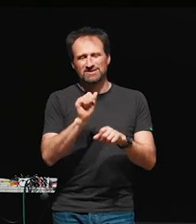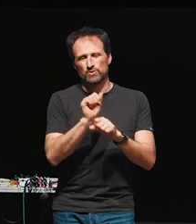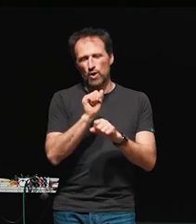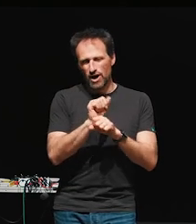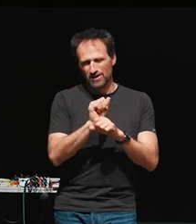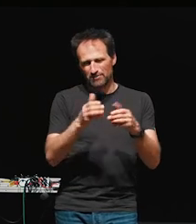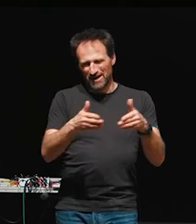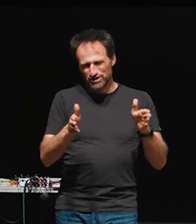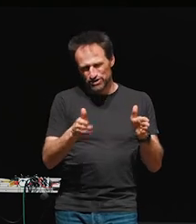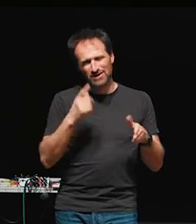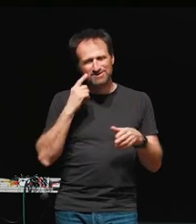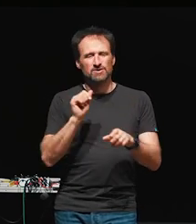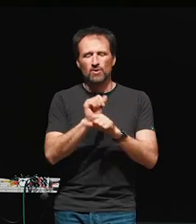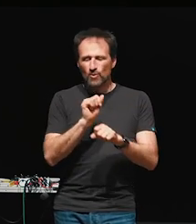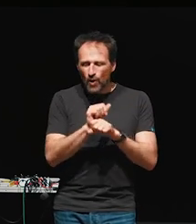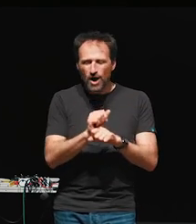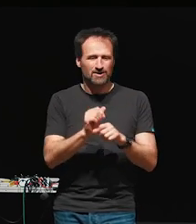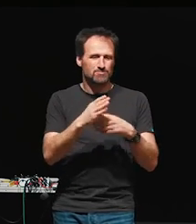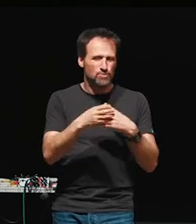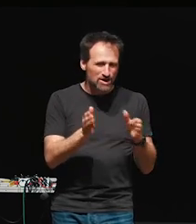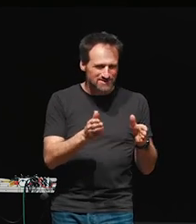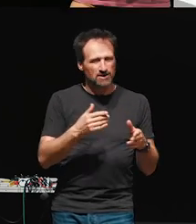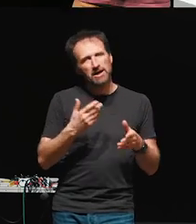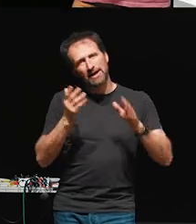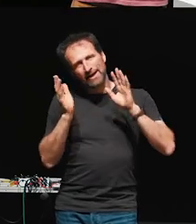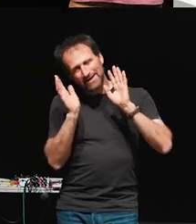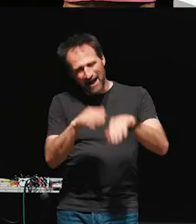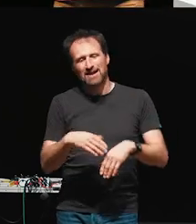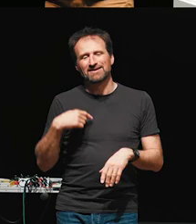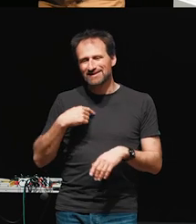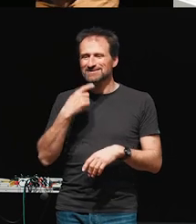this before I was aware of that, and I don't really want to change it now. So